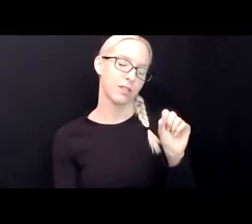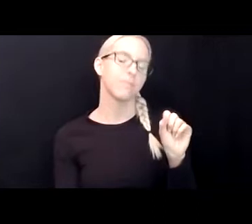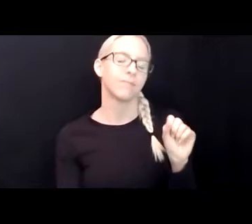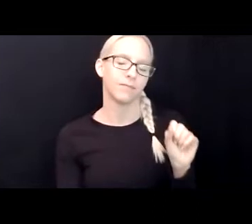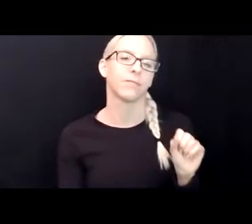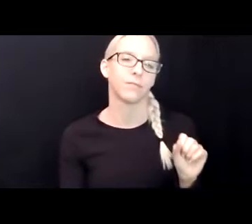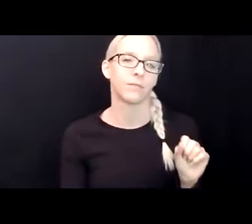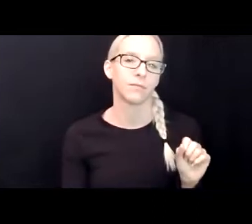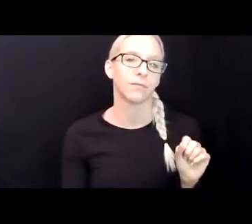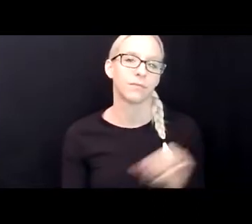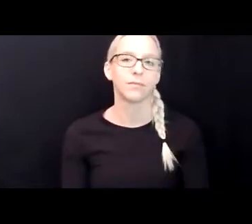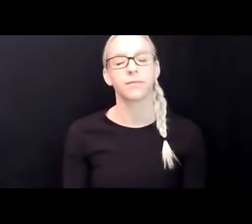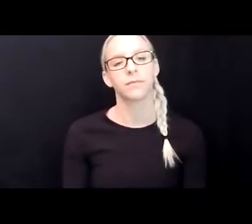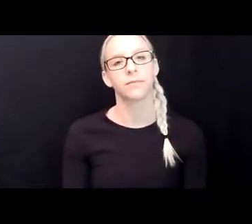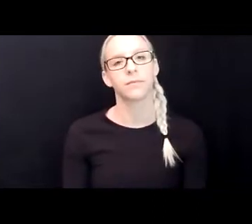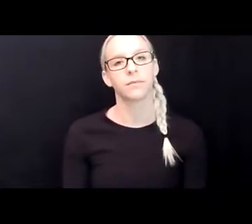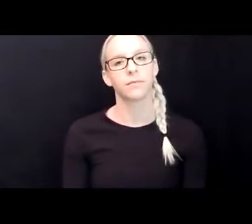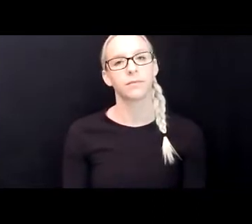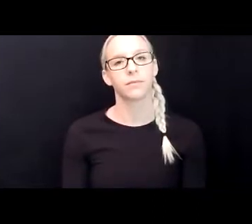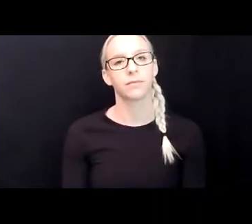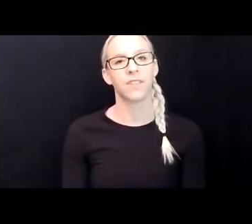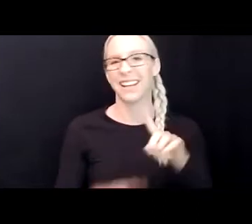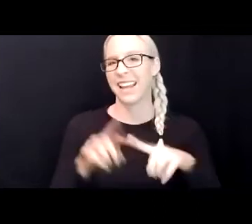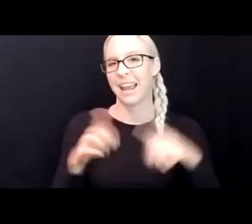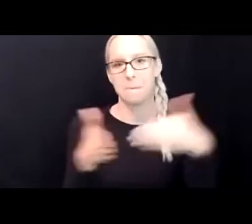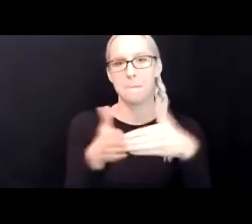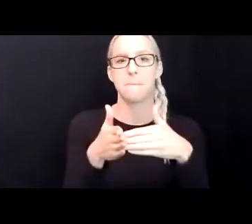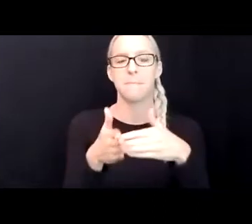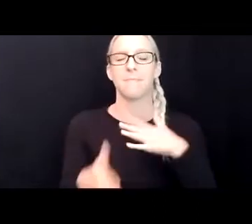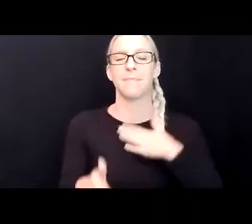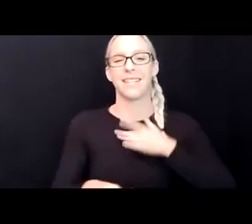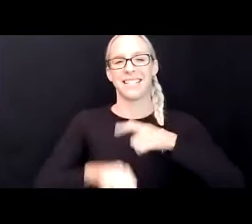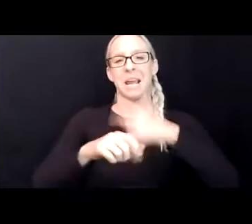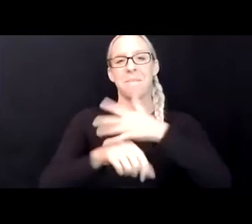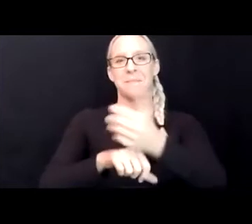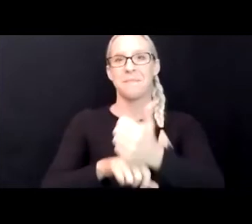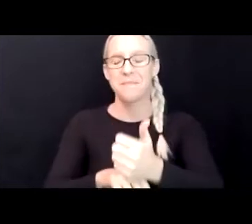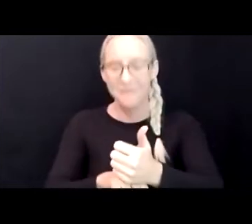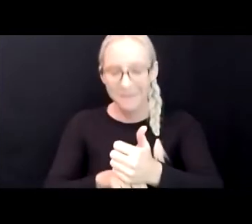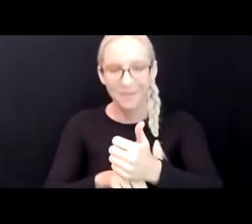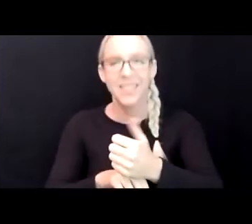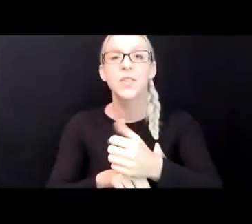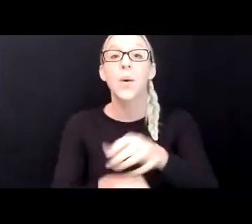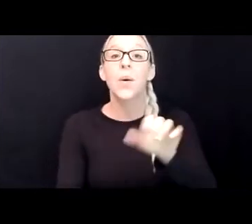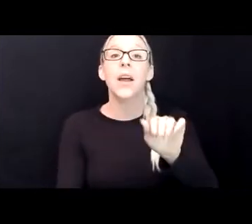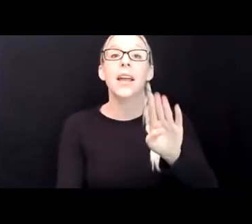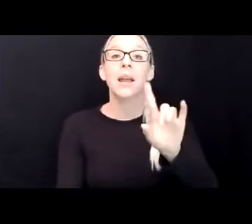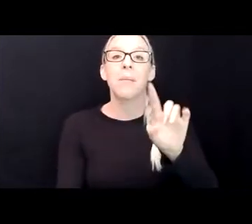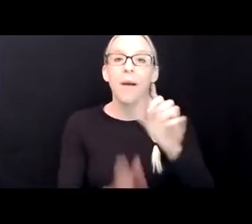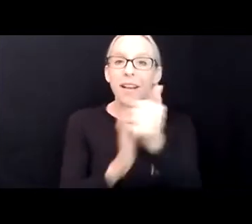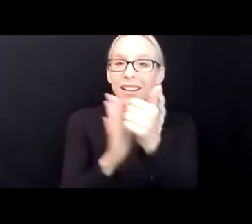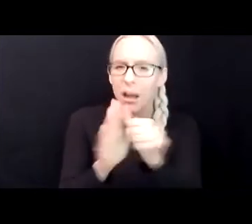or may not be. I'm running out of time here, but as far as the ABLE account John mentioned, we can actually pay for a